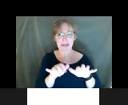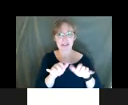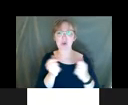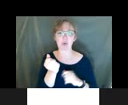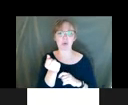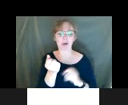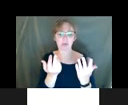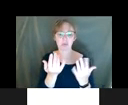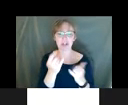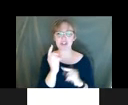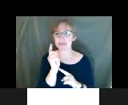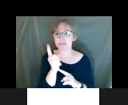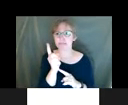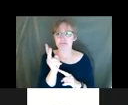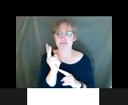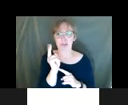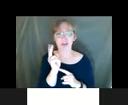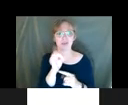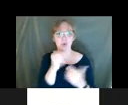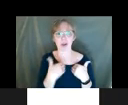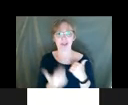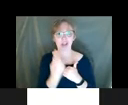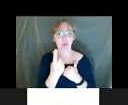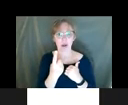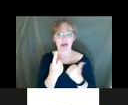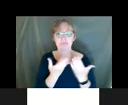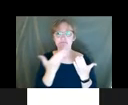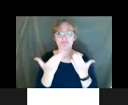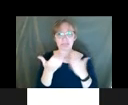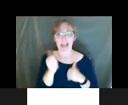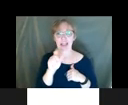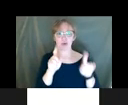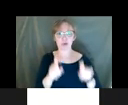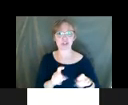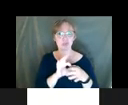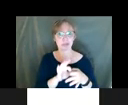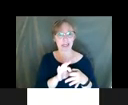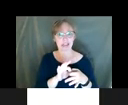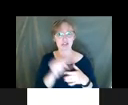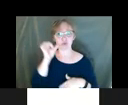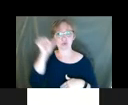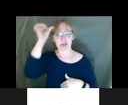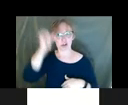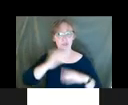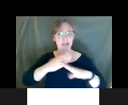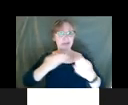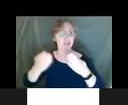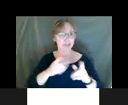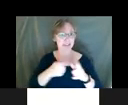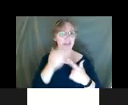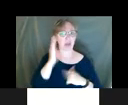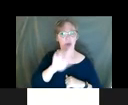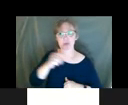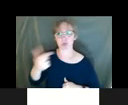beats here. And if we don't have anybody chime in regarding adult protective, then we'll switch back over to JoAnne. Sure.